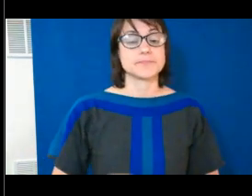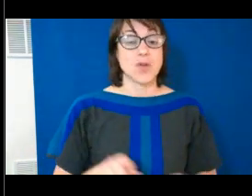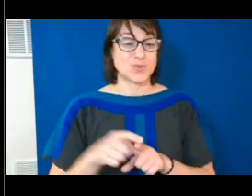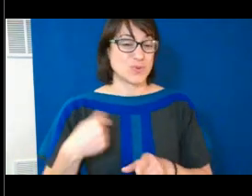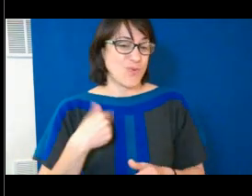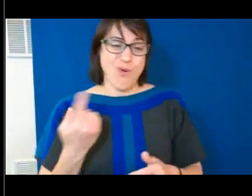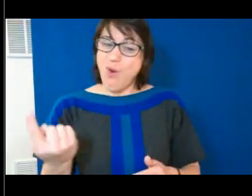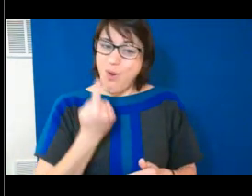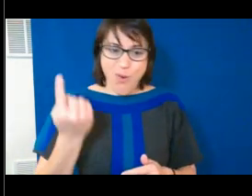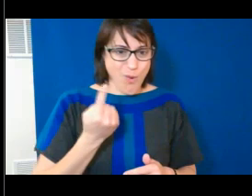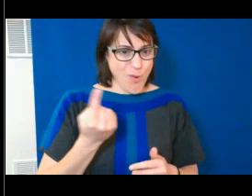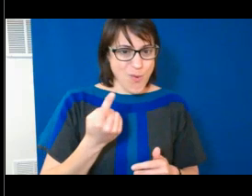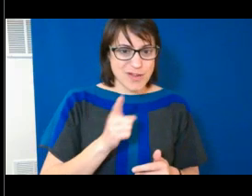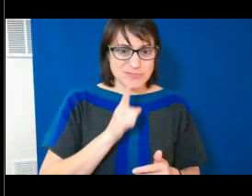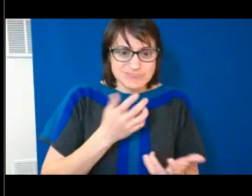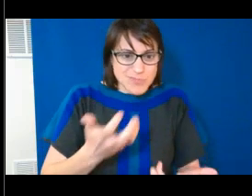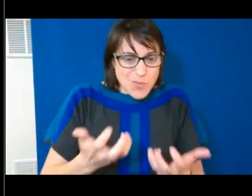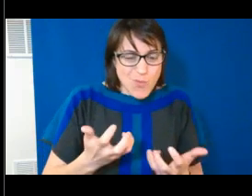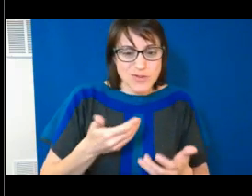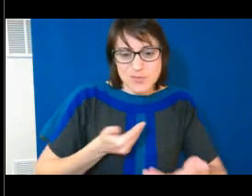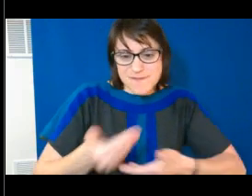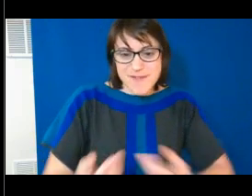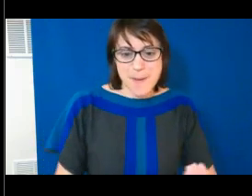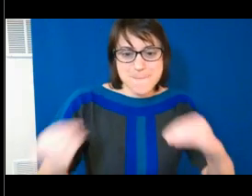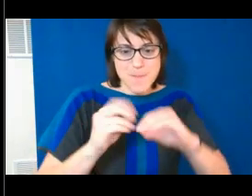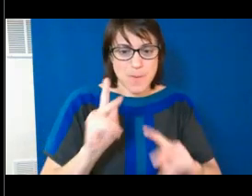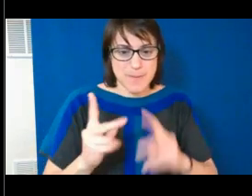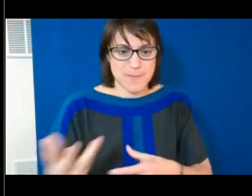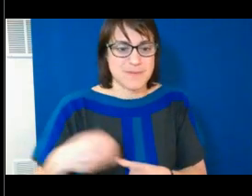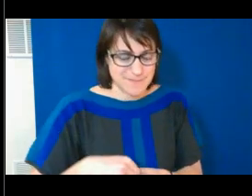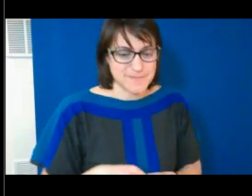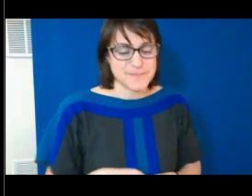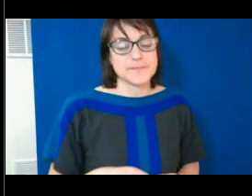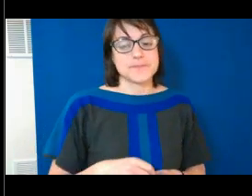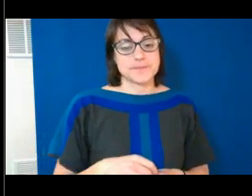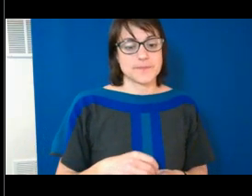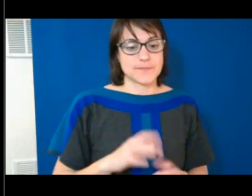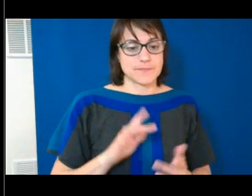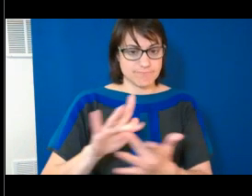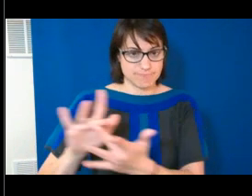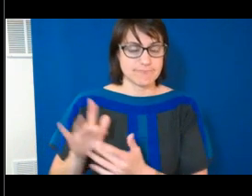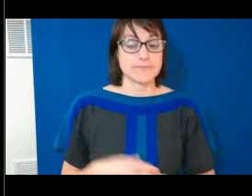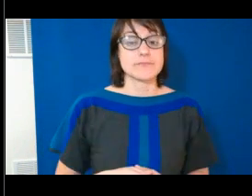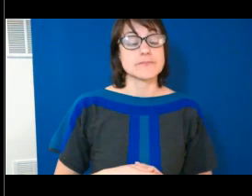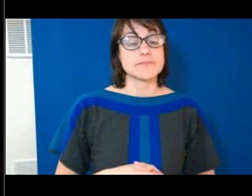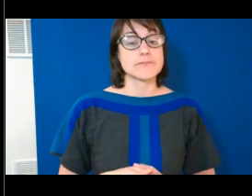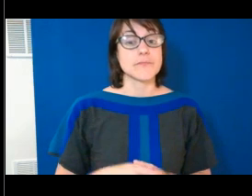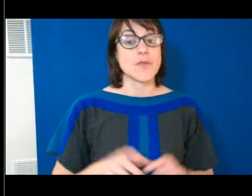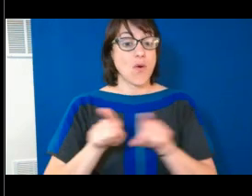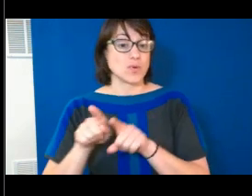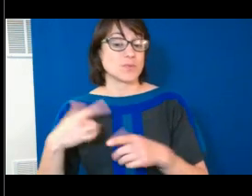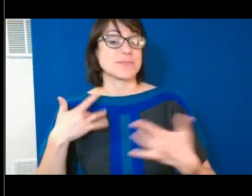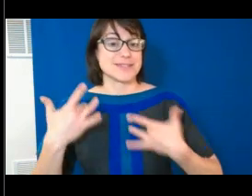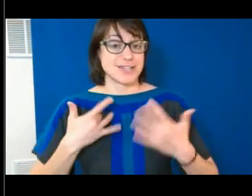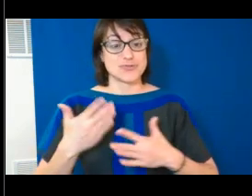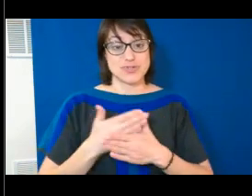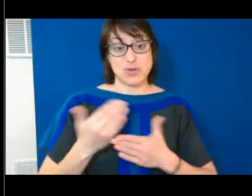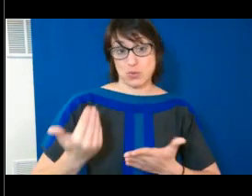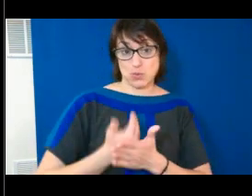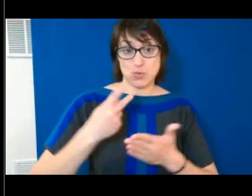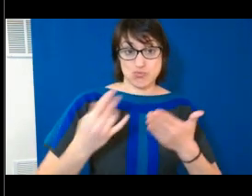encourage you to reach out if interested in connecting. Next slide. I'm also excited to share a new project